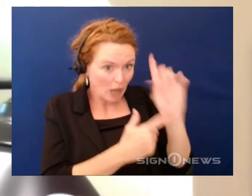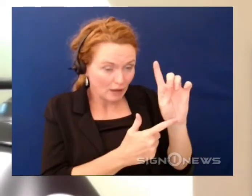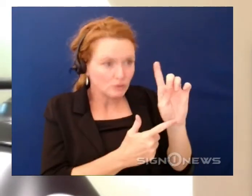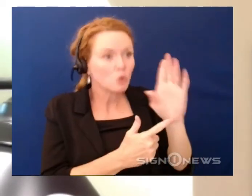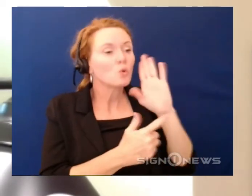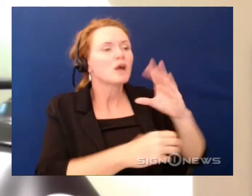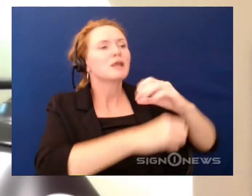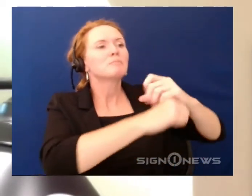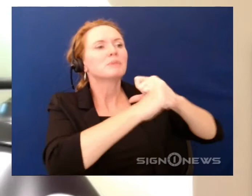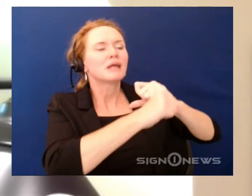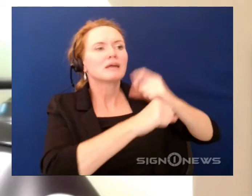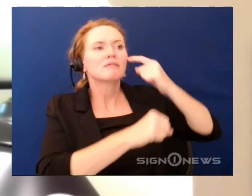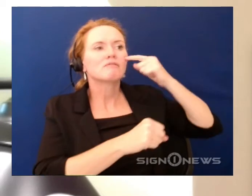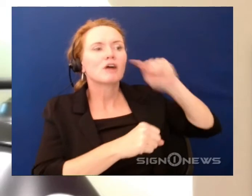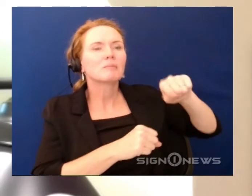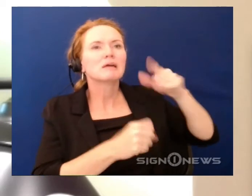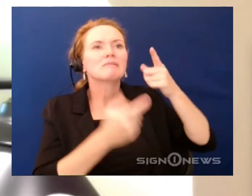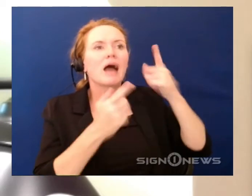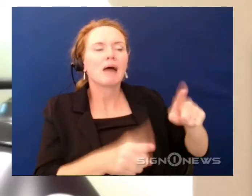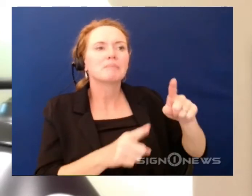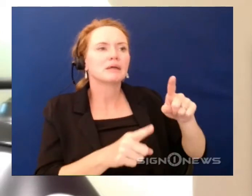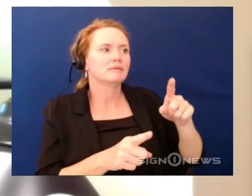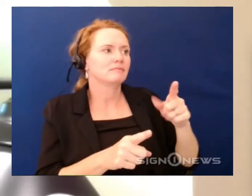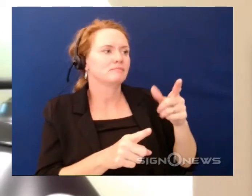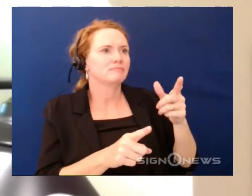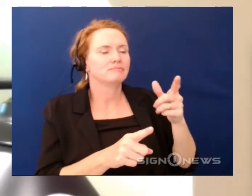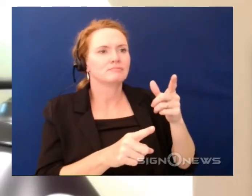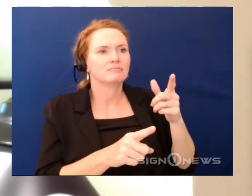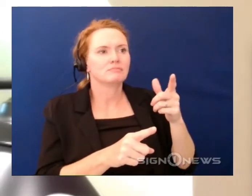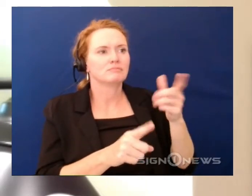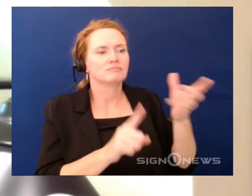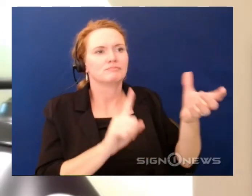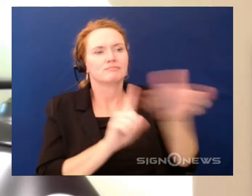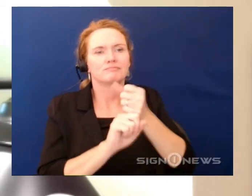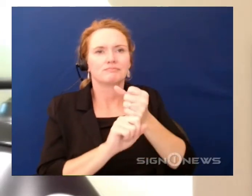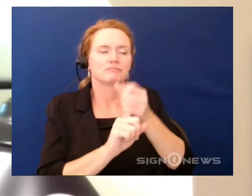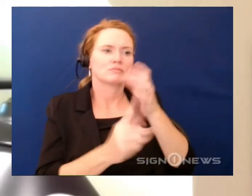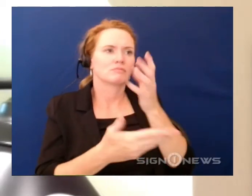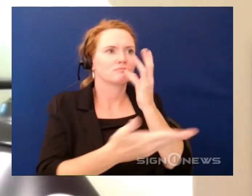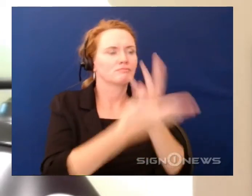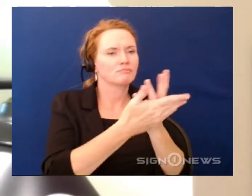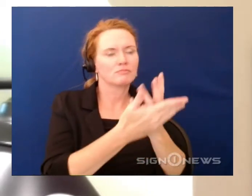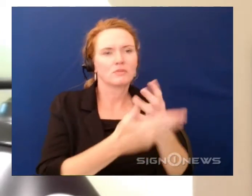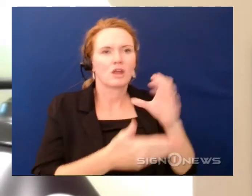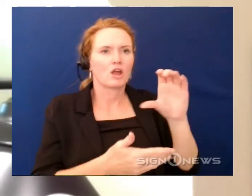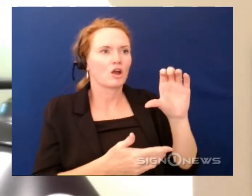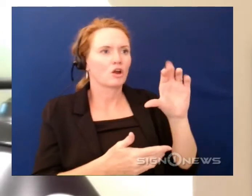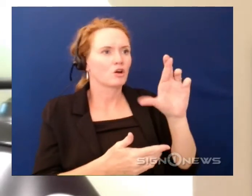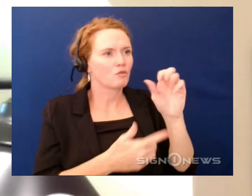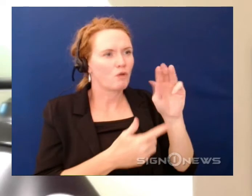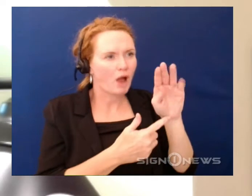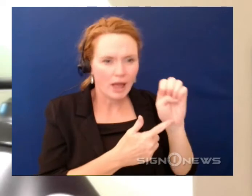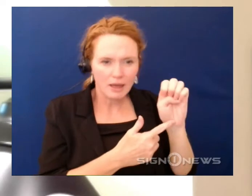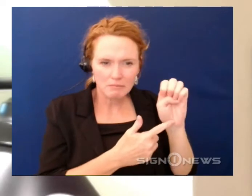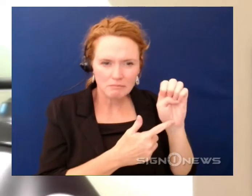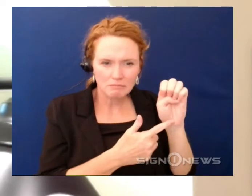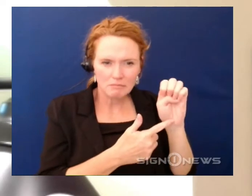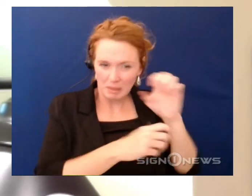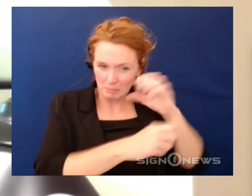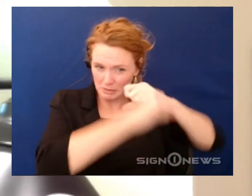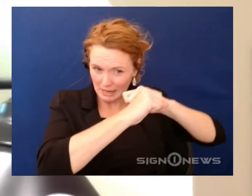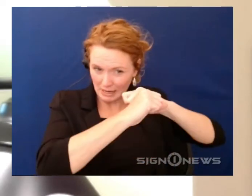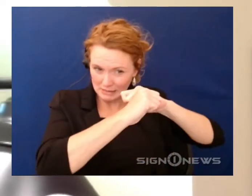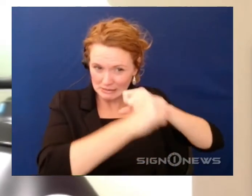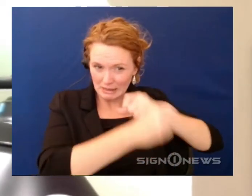them from criminal liability. So being convicted of a crime, for instance, or maybe even arrested. Is that true? Does it protect you